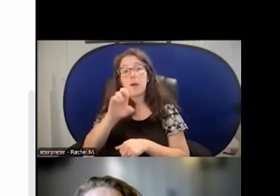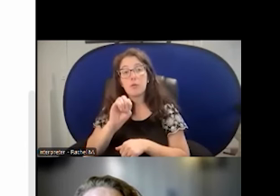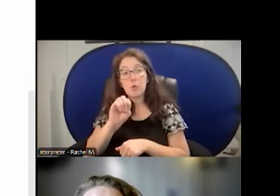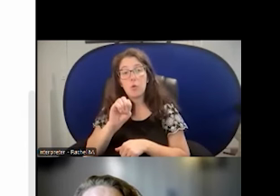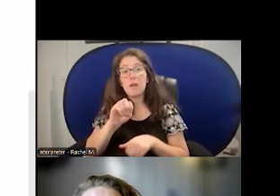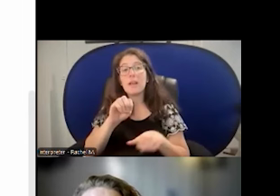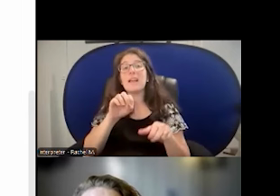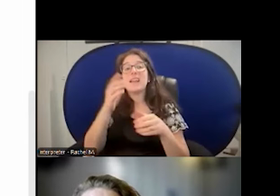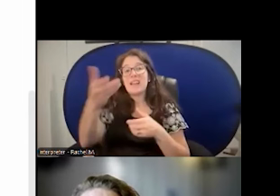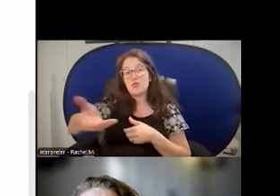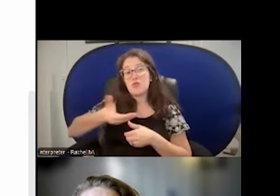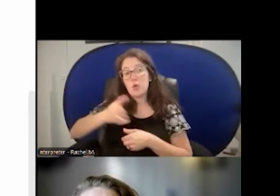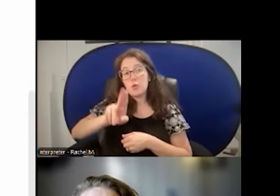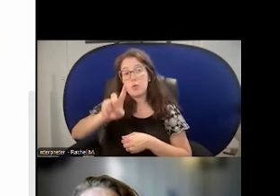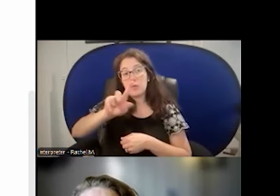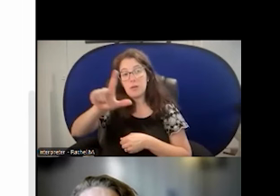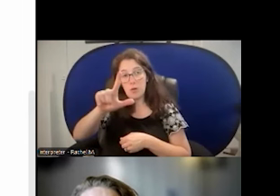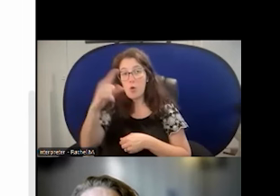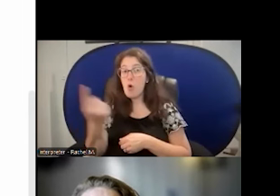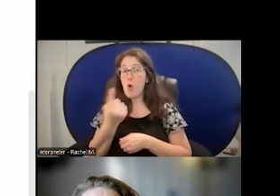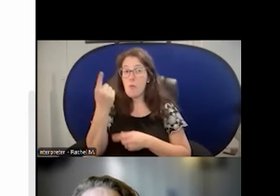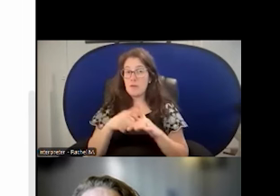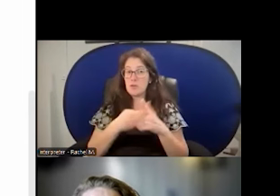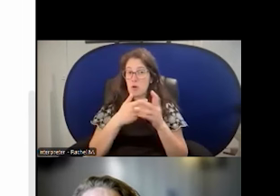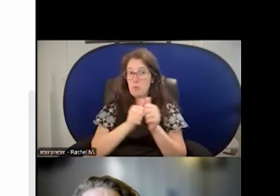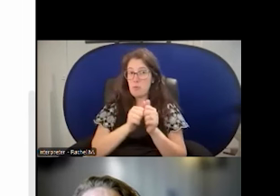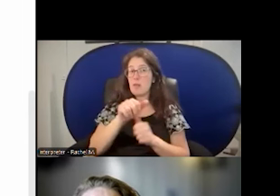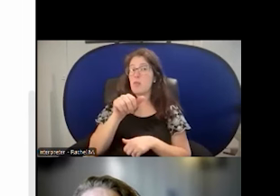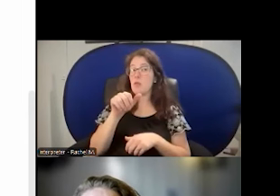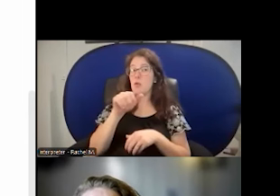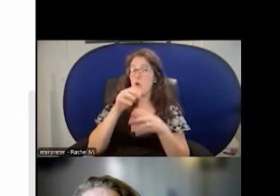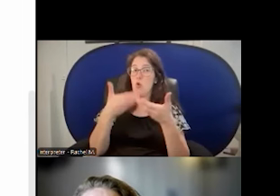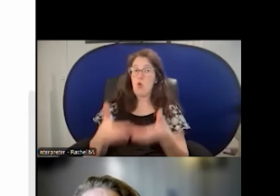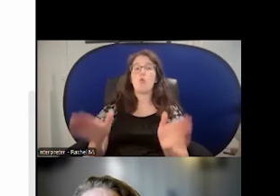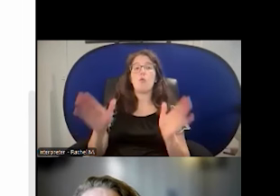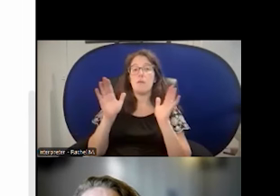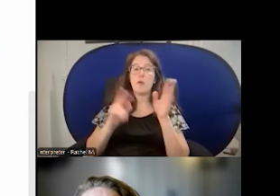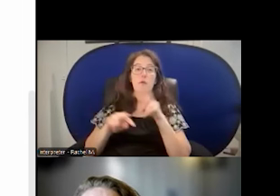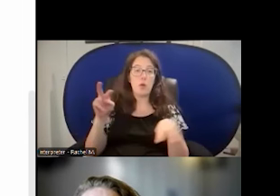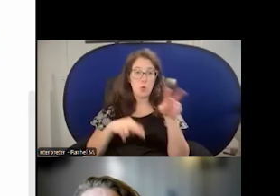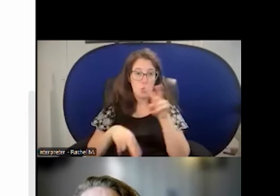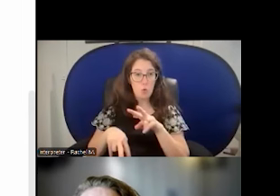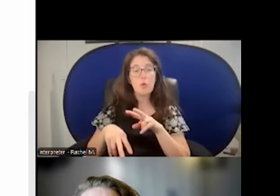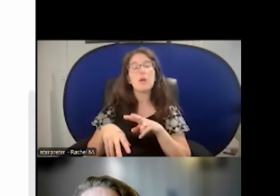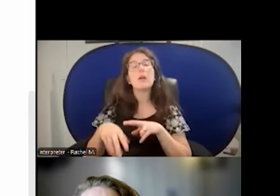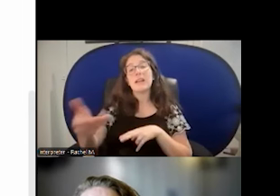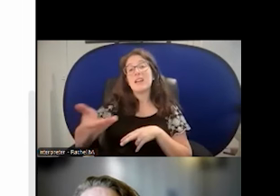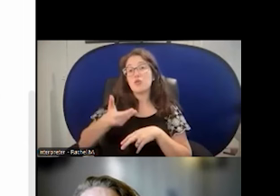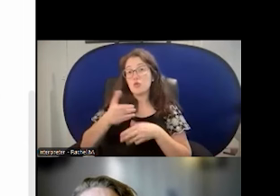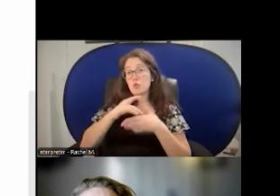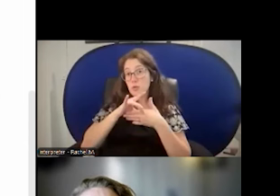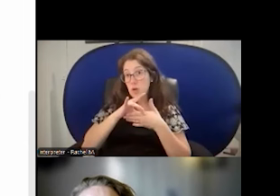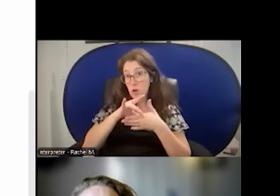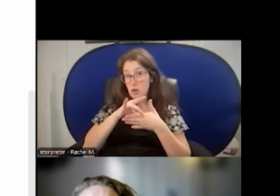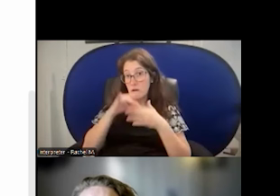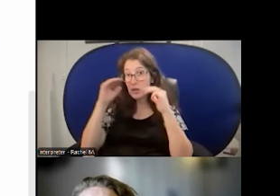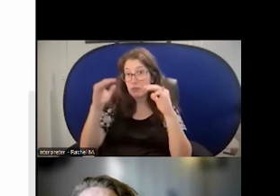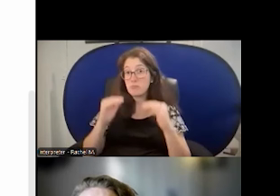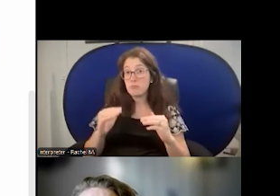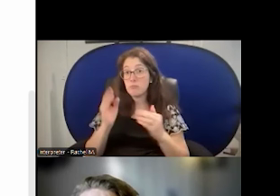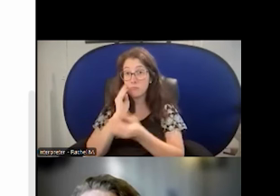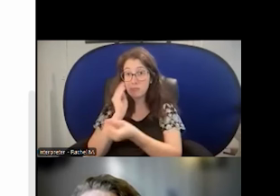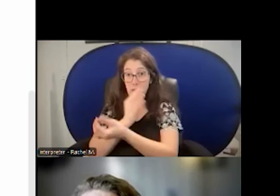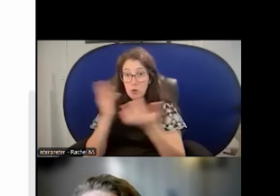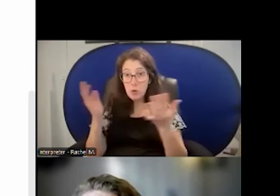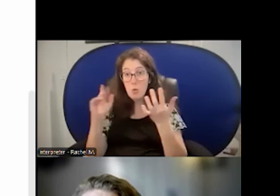with a module overview. So this is where you're introducing your students to the content, and then you're also going to tell them where you're